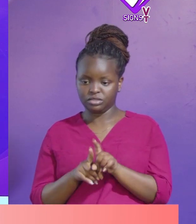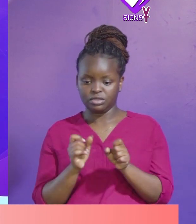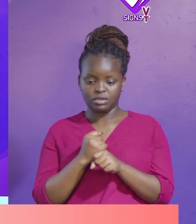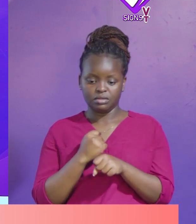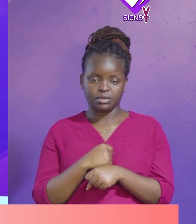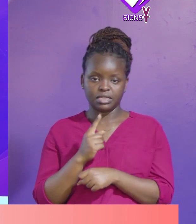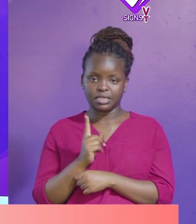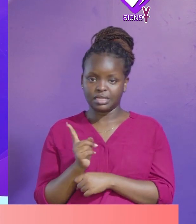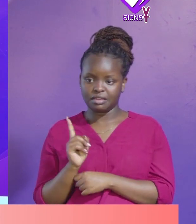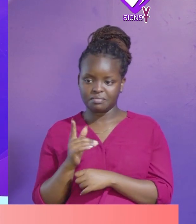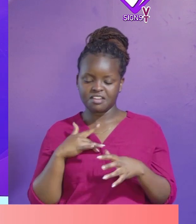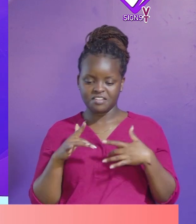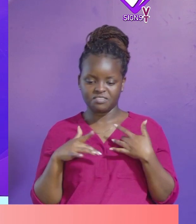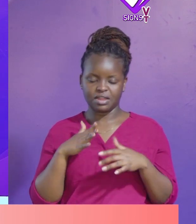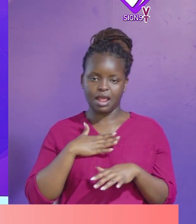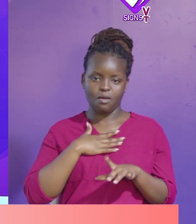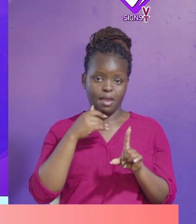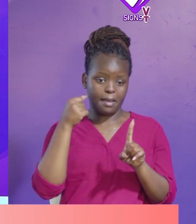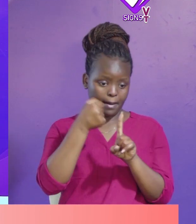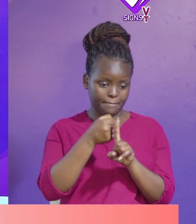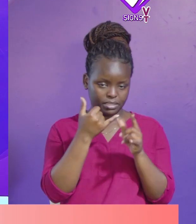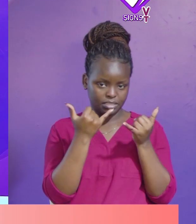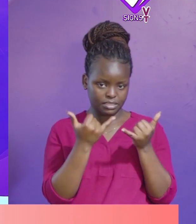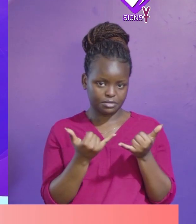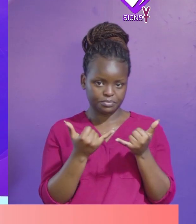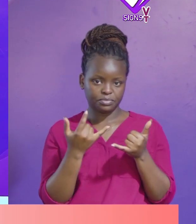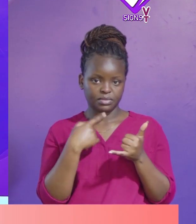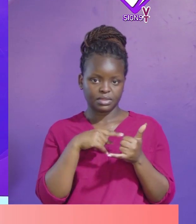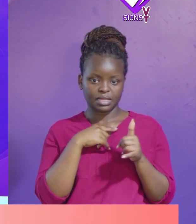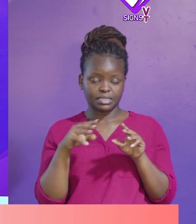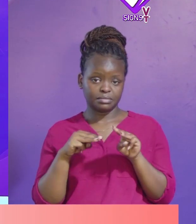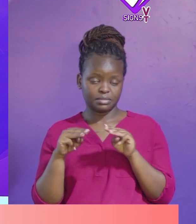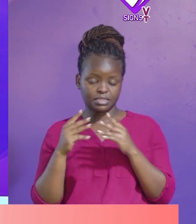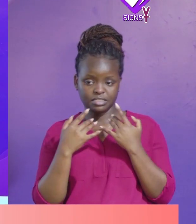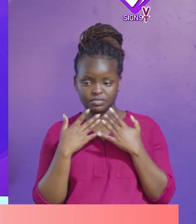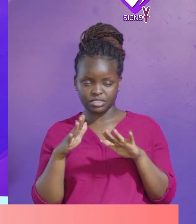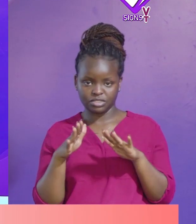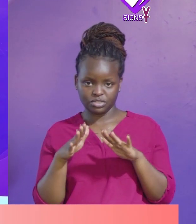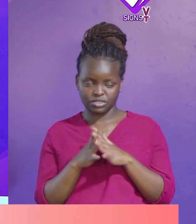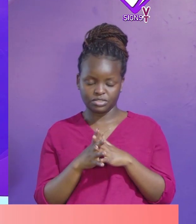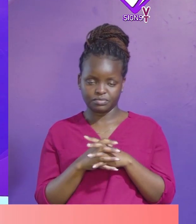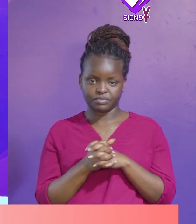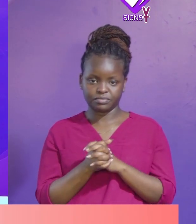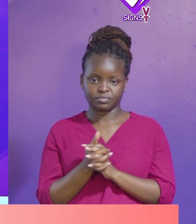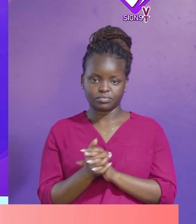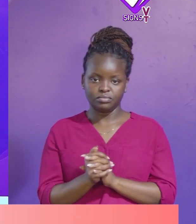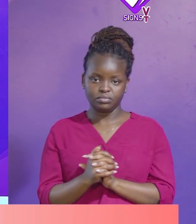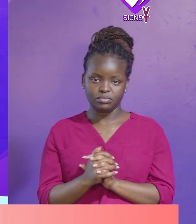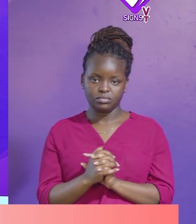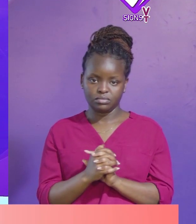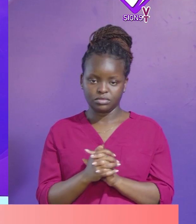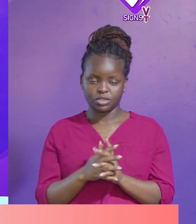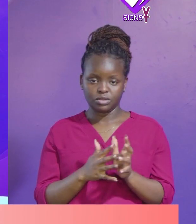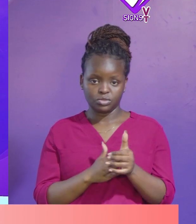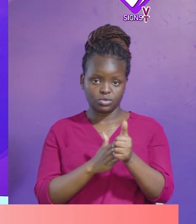them at least feel our impact now that we manage to take the lead and make